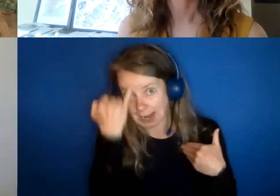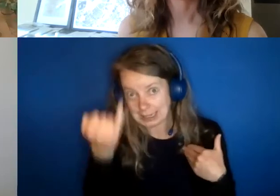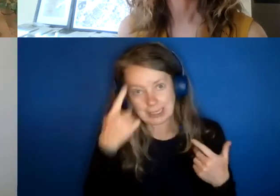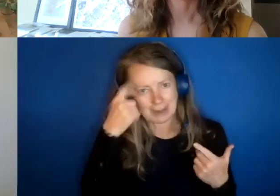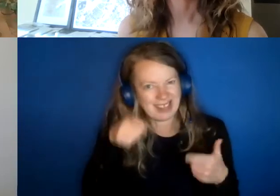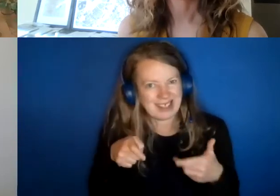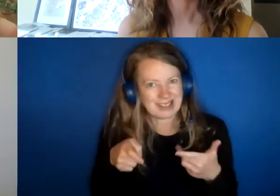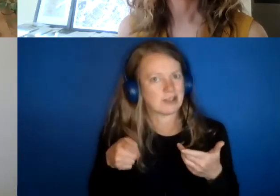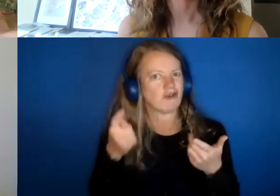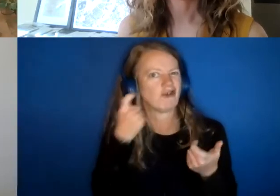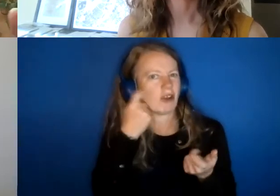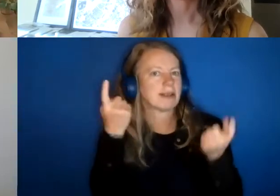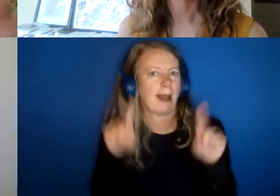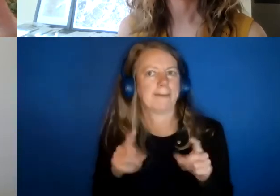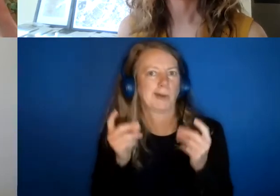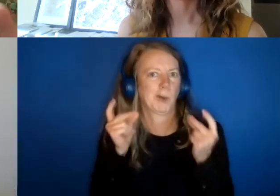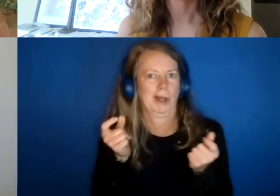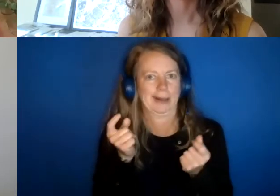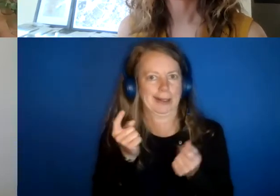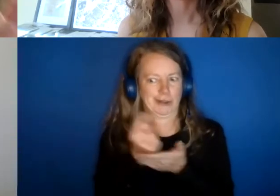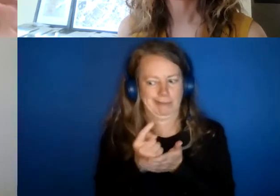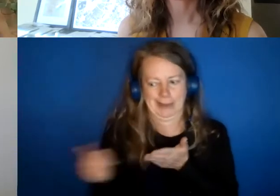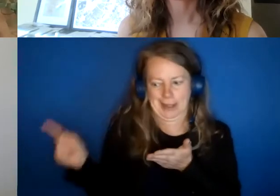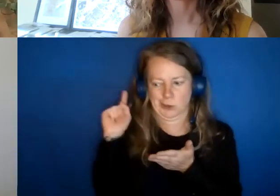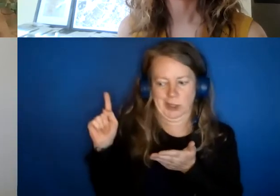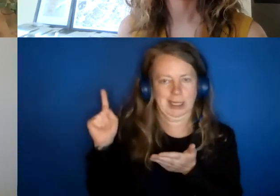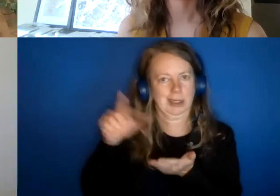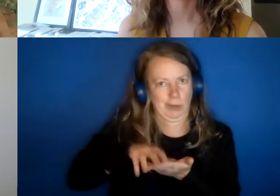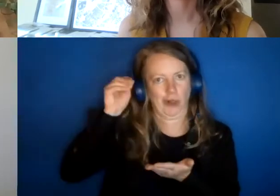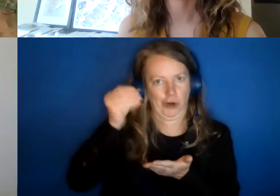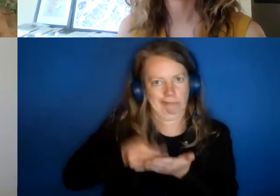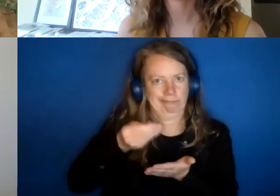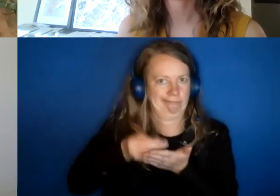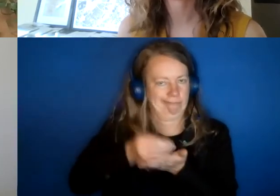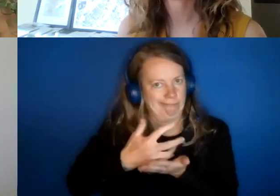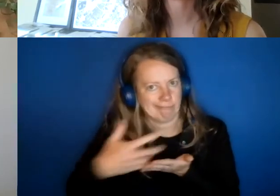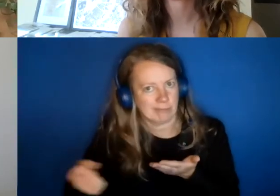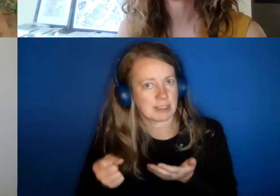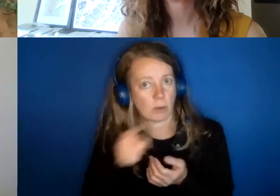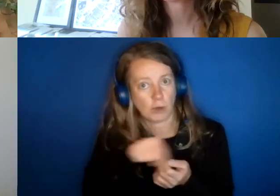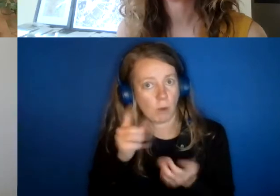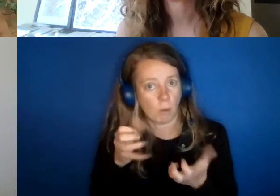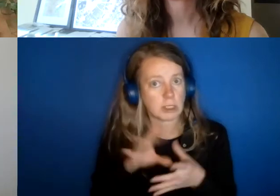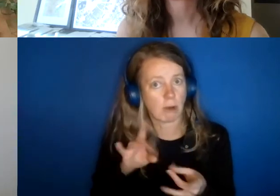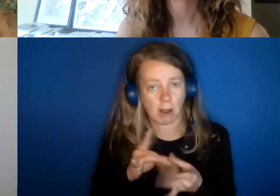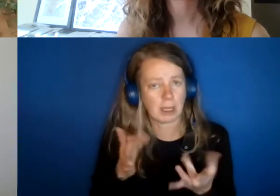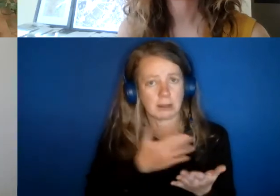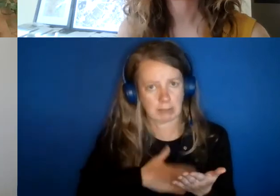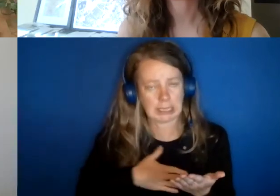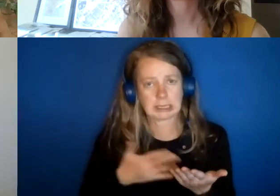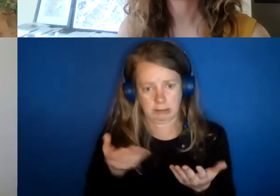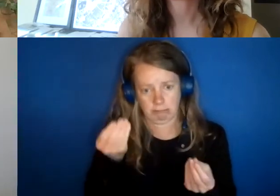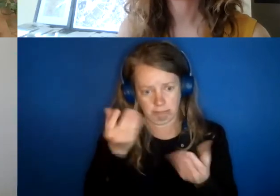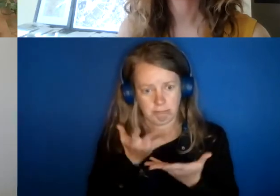week. So I don't know if any of you have anything to say, feel free to unmute and let us know.